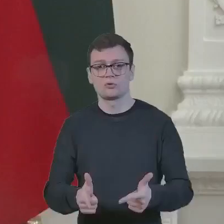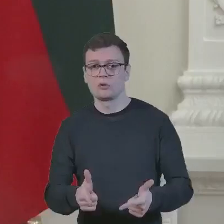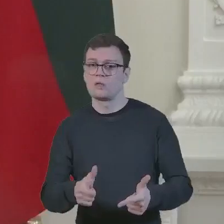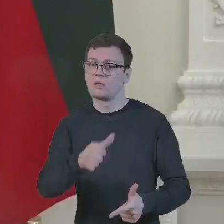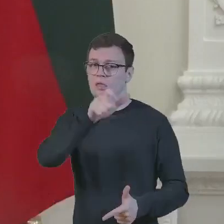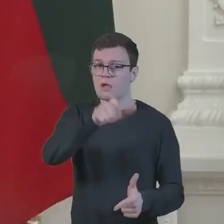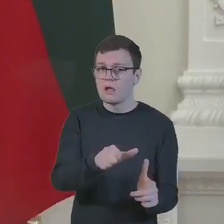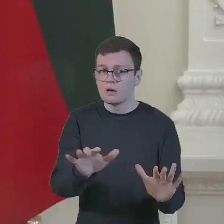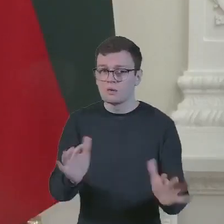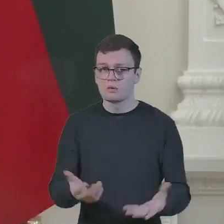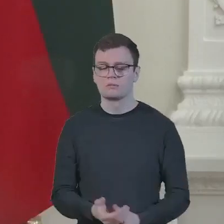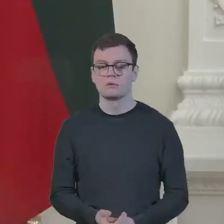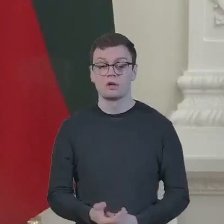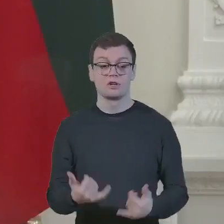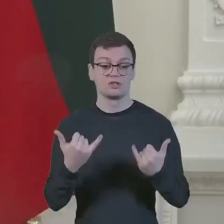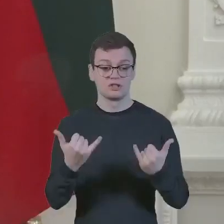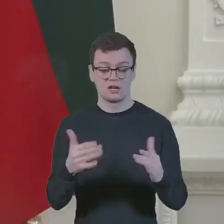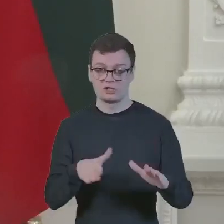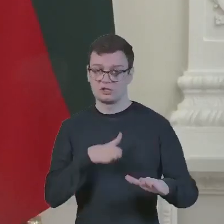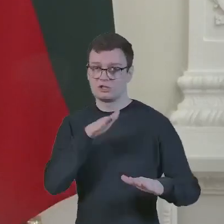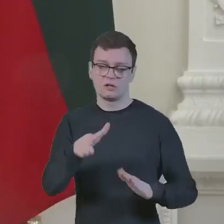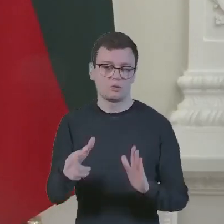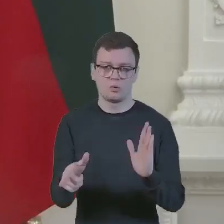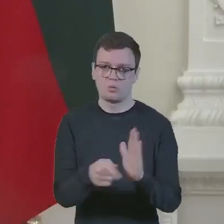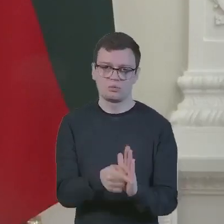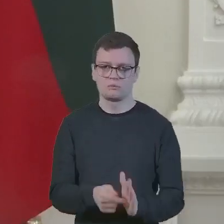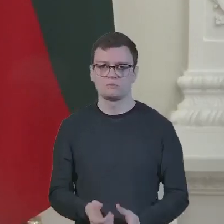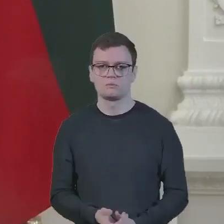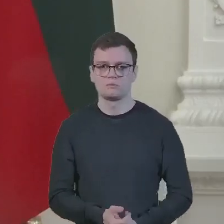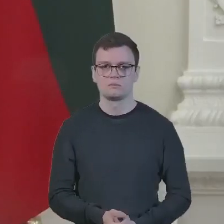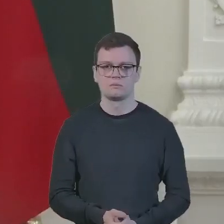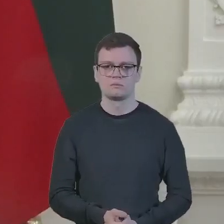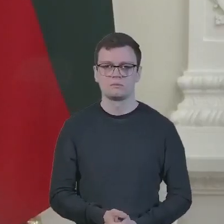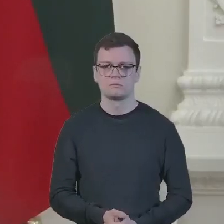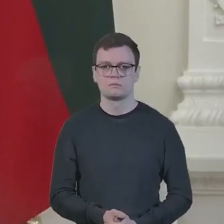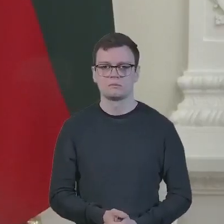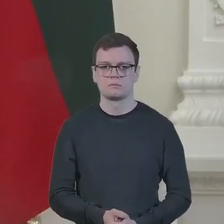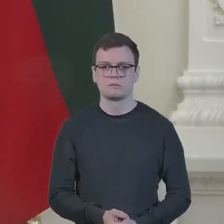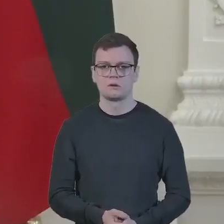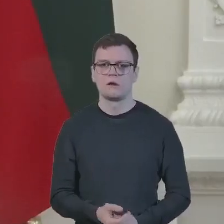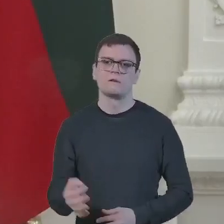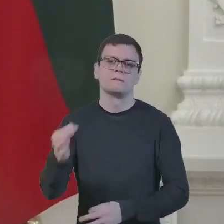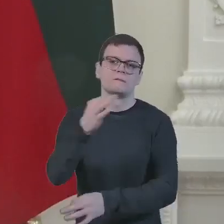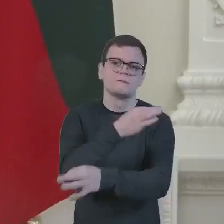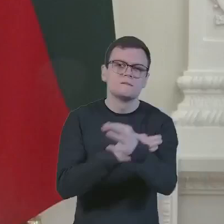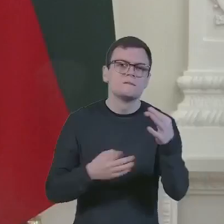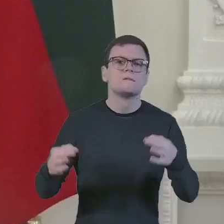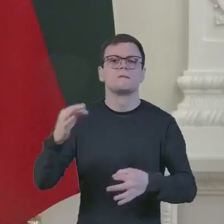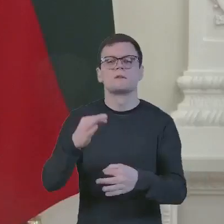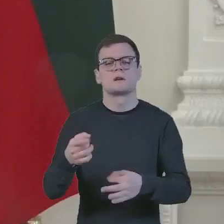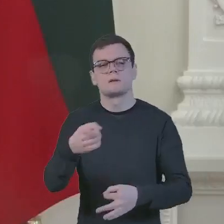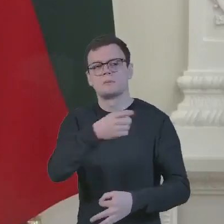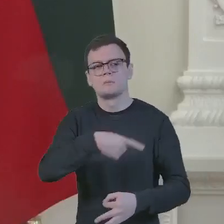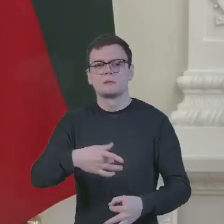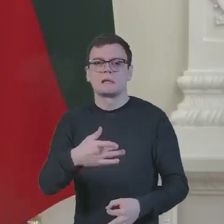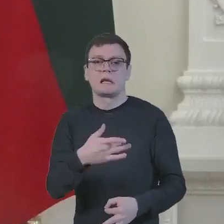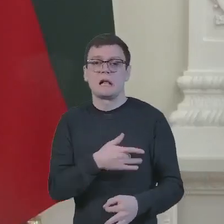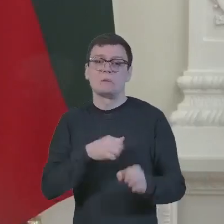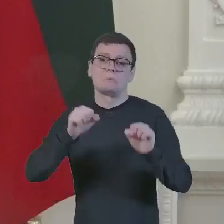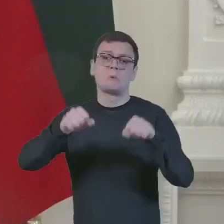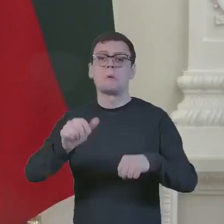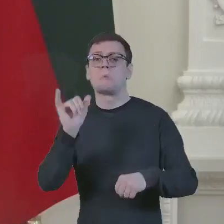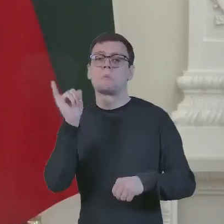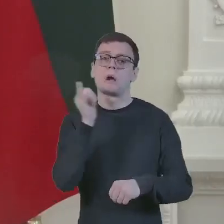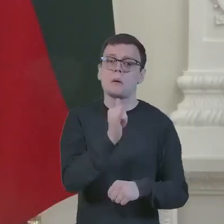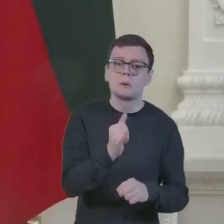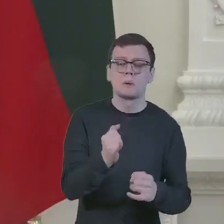to be made to ensure Ukraine's membership in the European Union. But today, we have to make the first step.